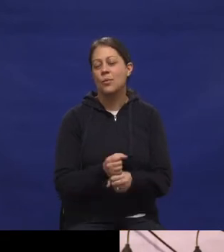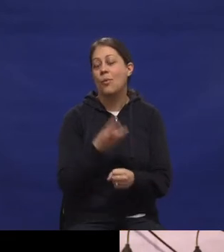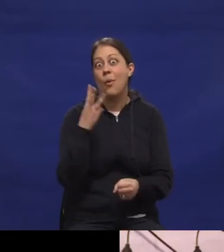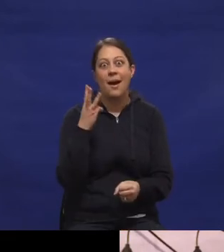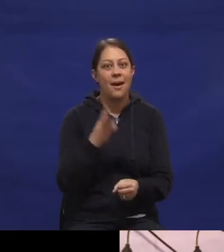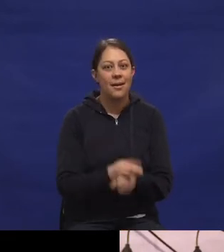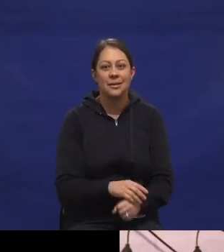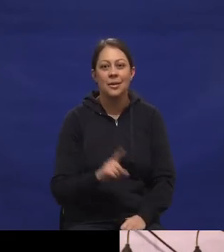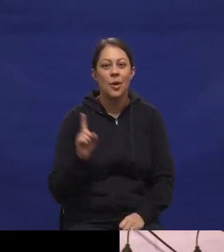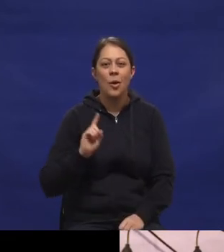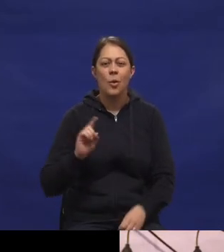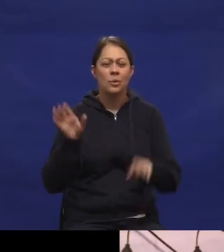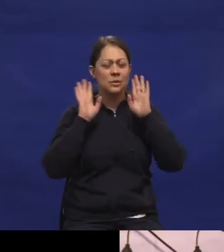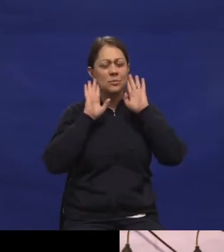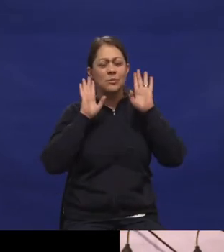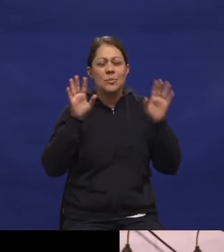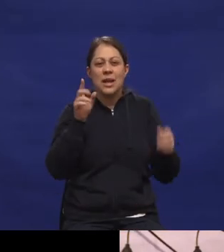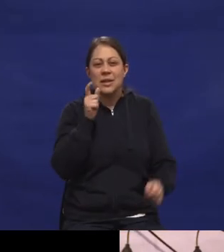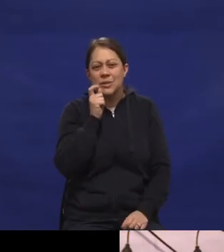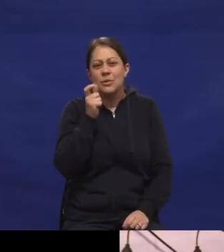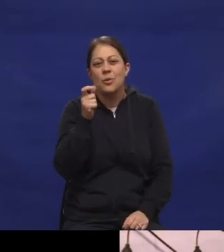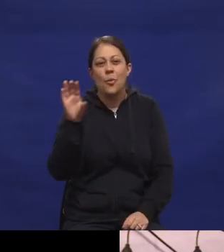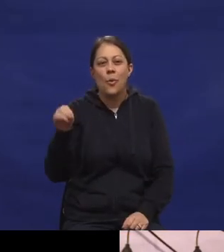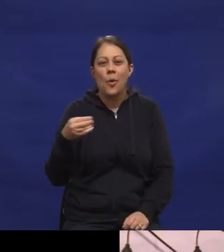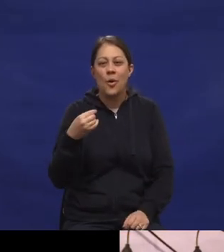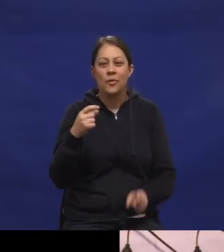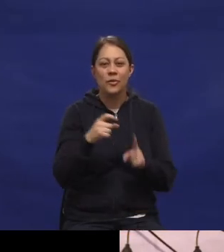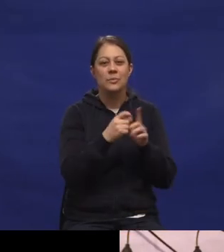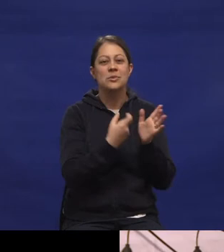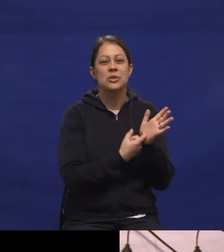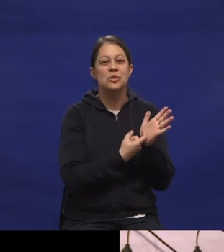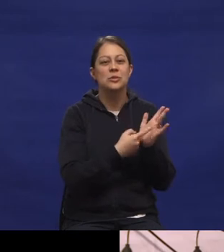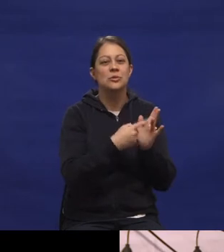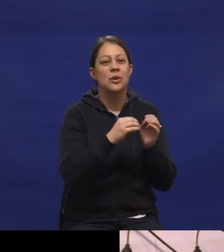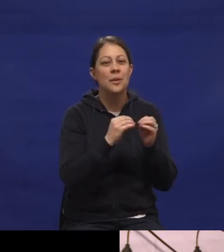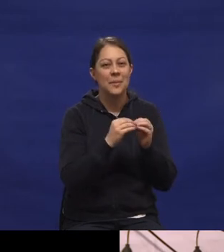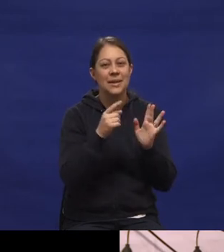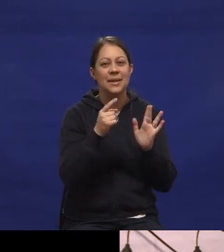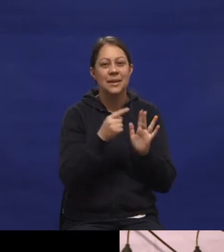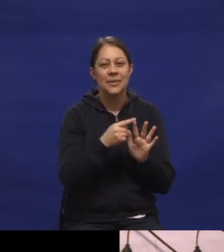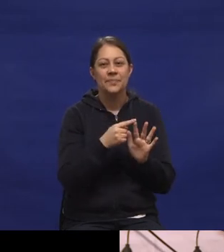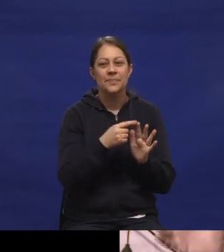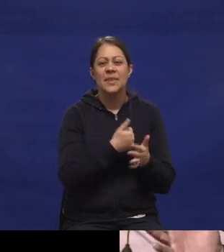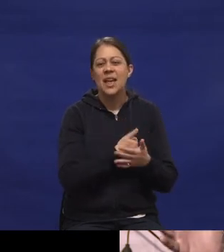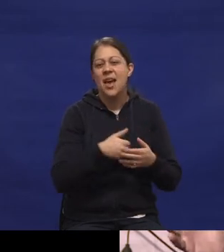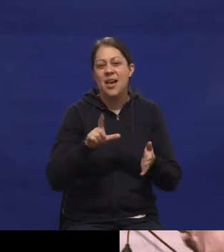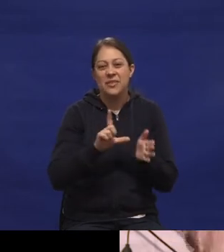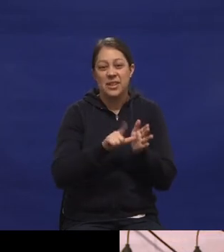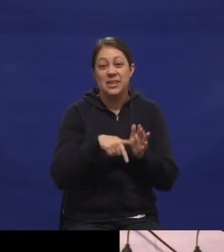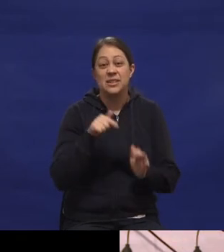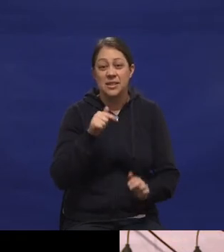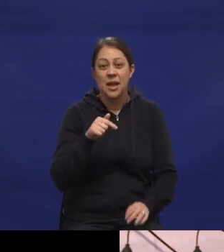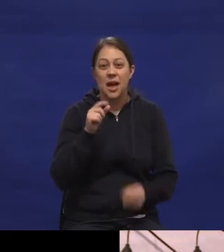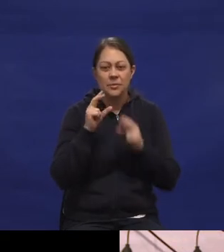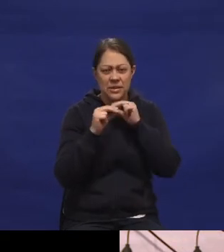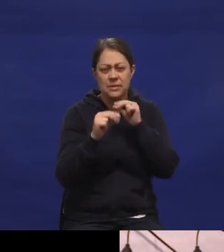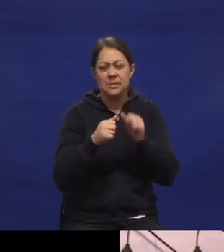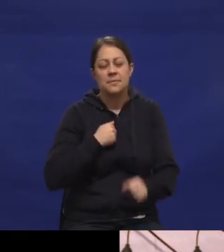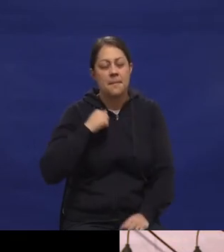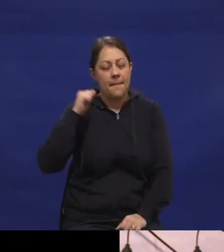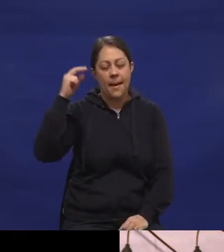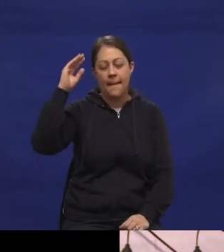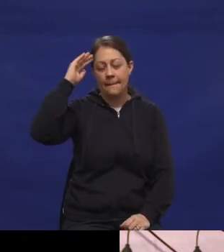Wow, what a brilliant word from Dr. Robi. Every time he speaks, my mind just gets